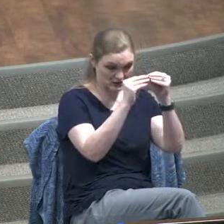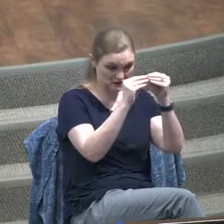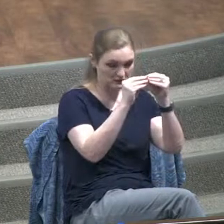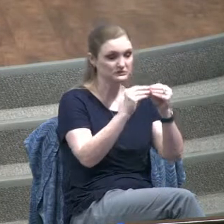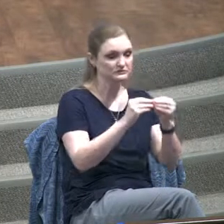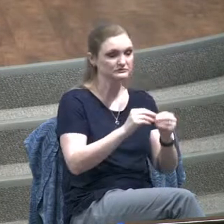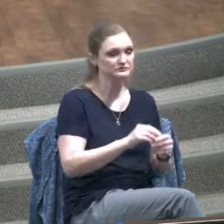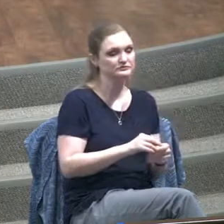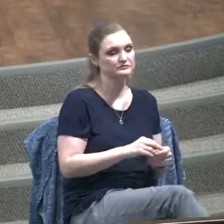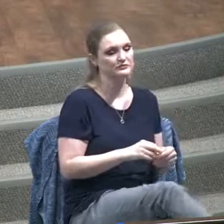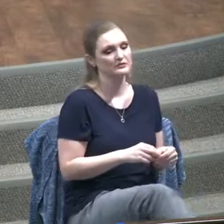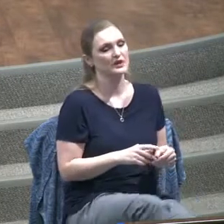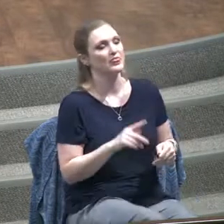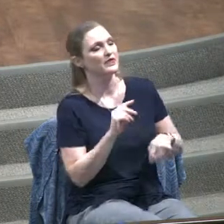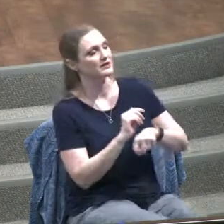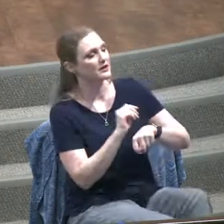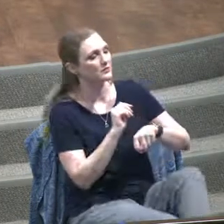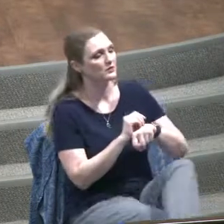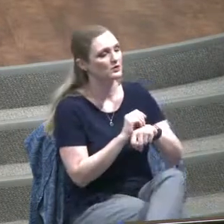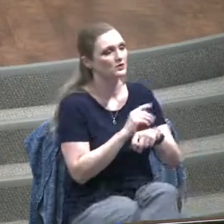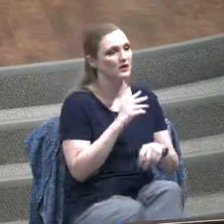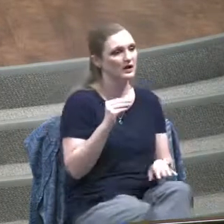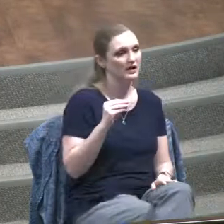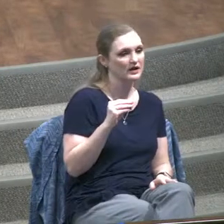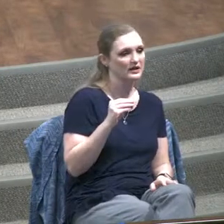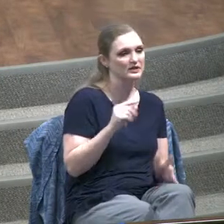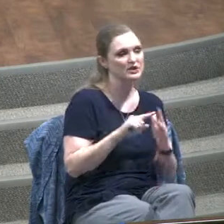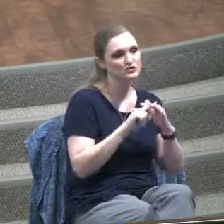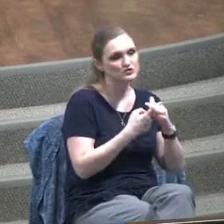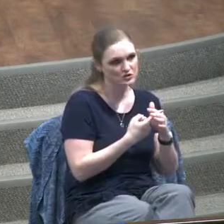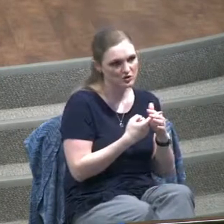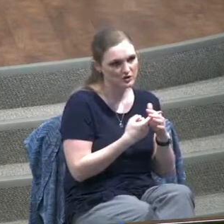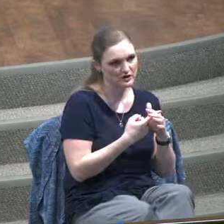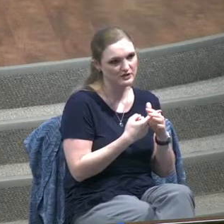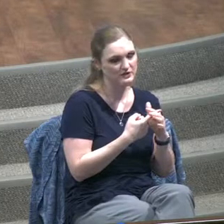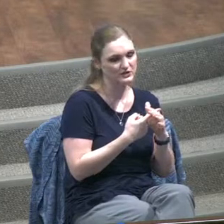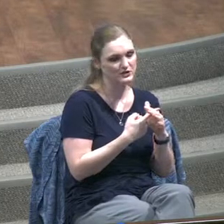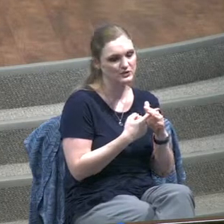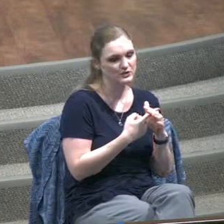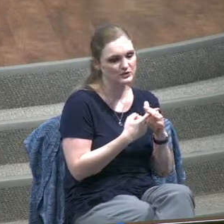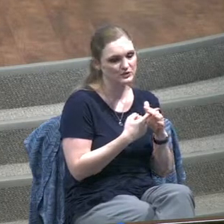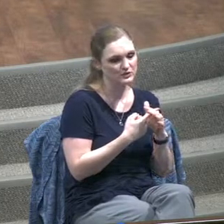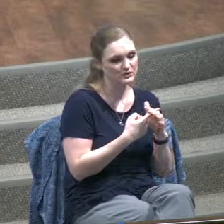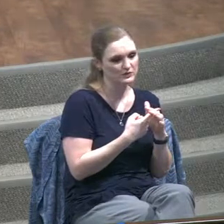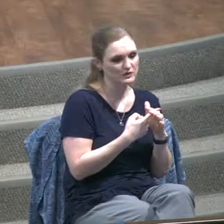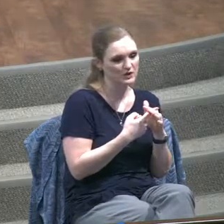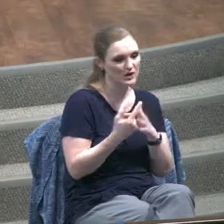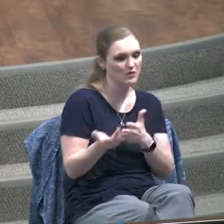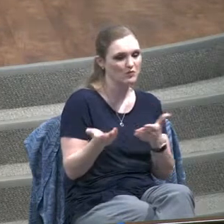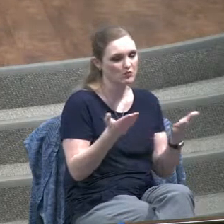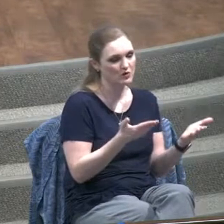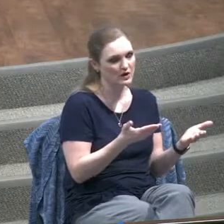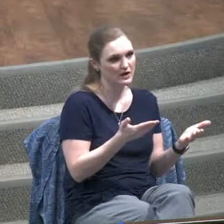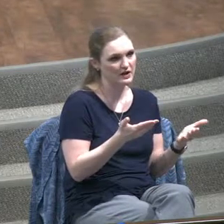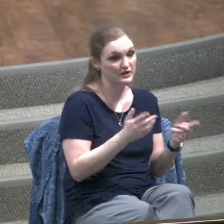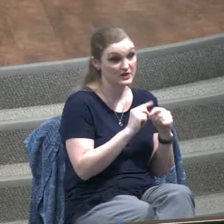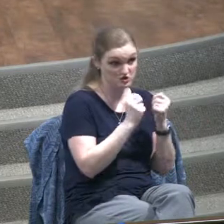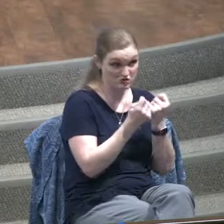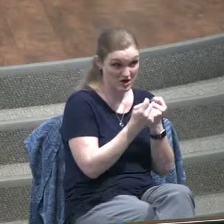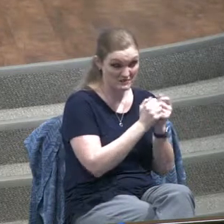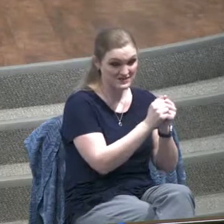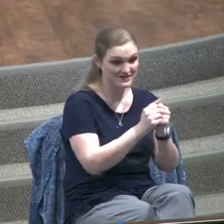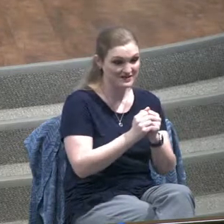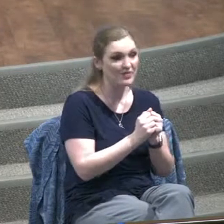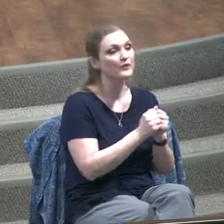again. They're building the temple, and they're starting to kind of bring the tribes together and